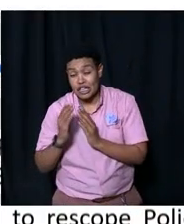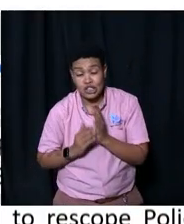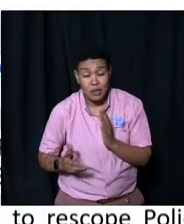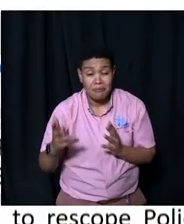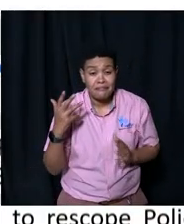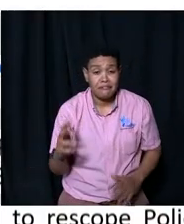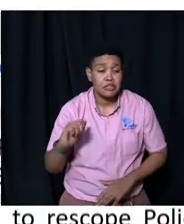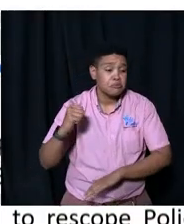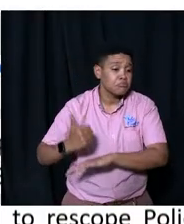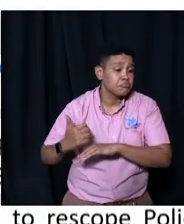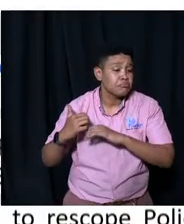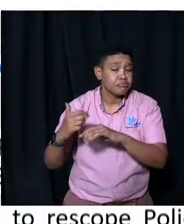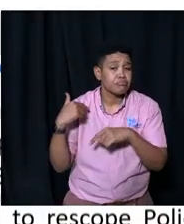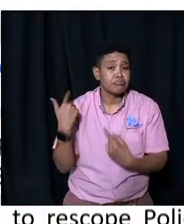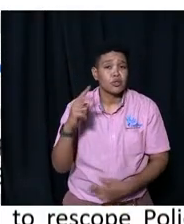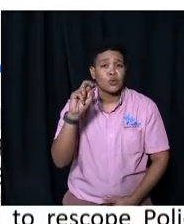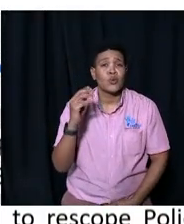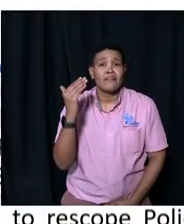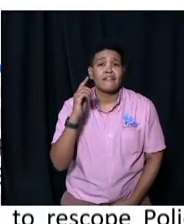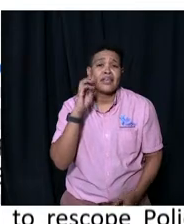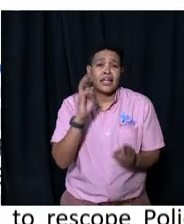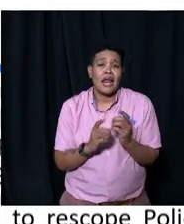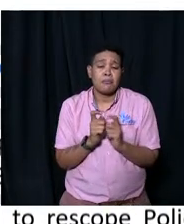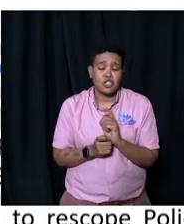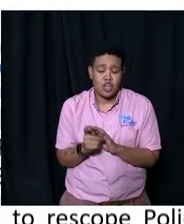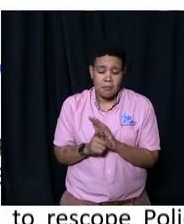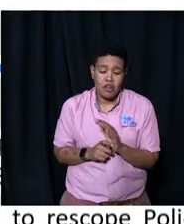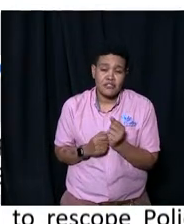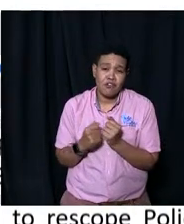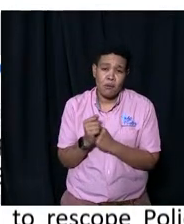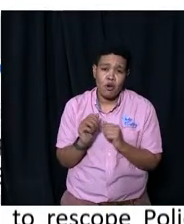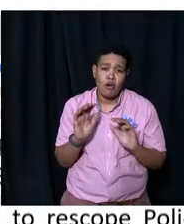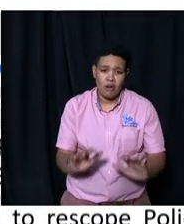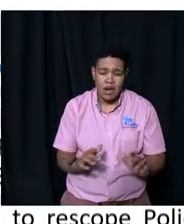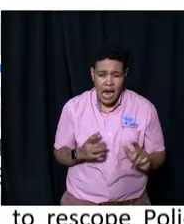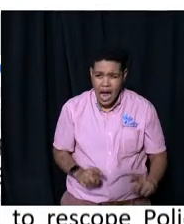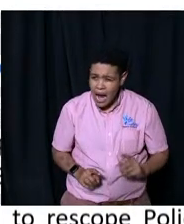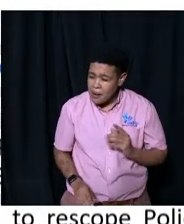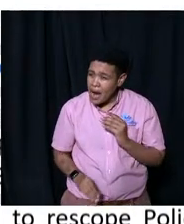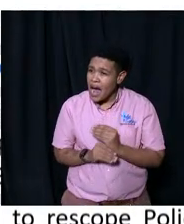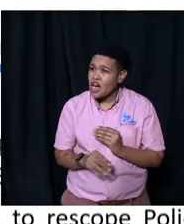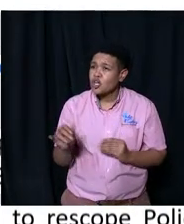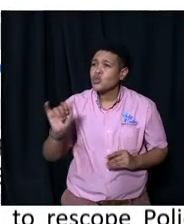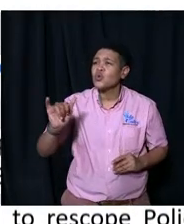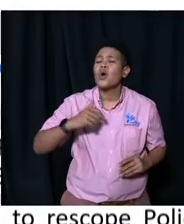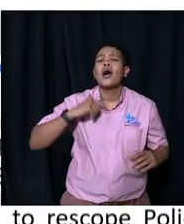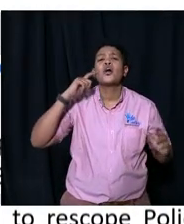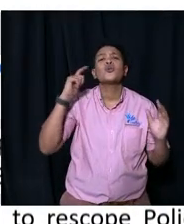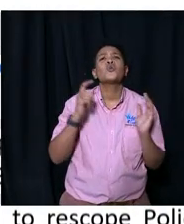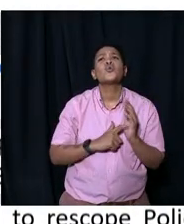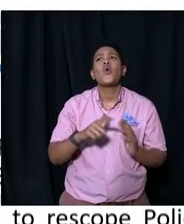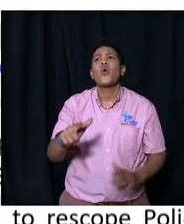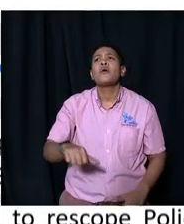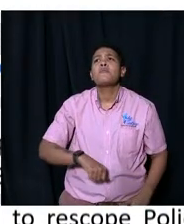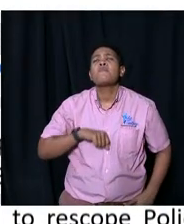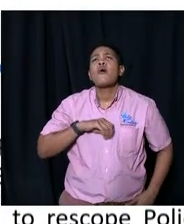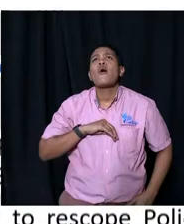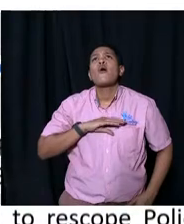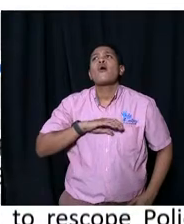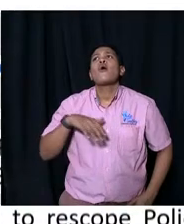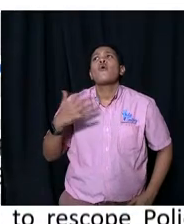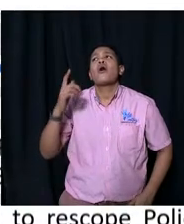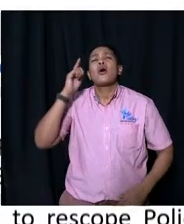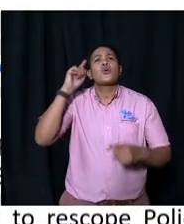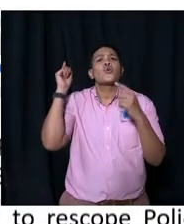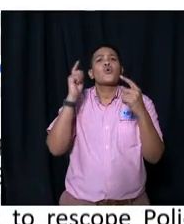have been instituted since the 2015 climate change policy framework was tabled. Also, and a note to be very proud of, the